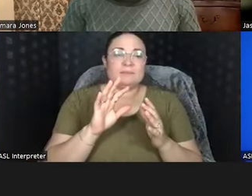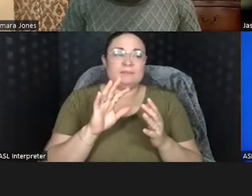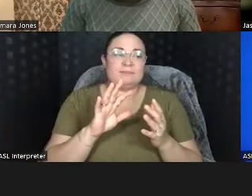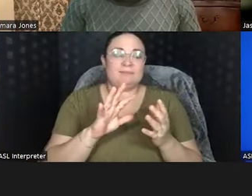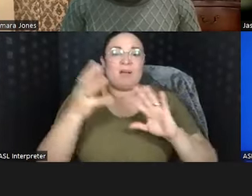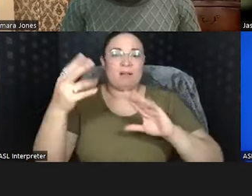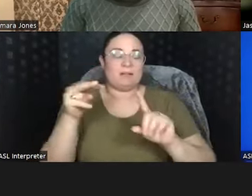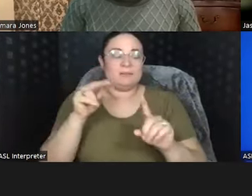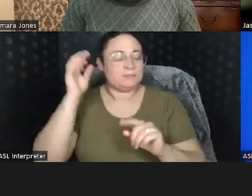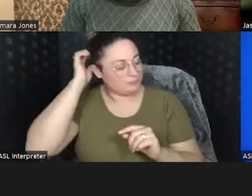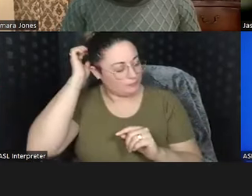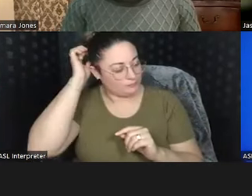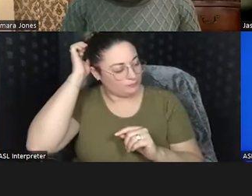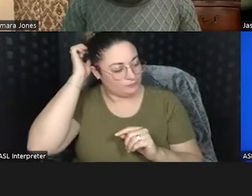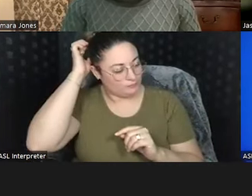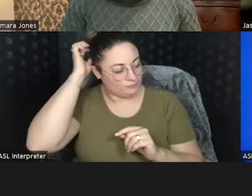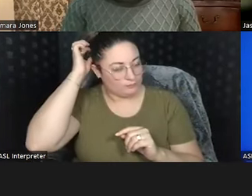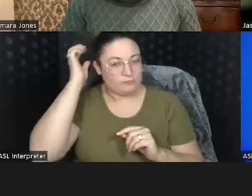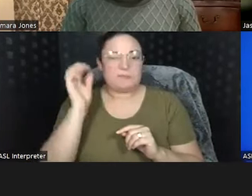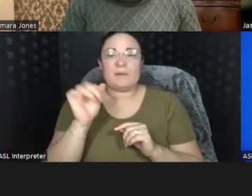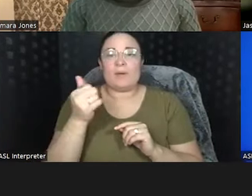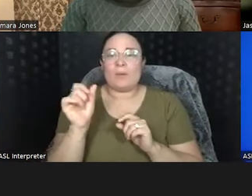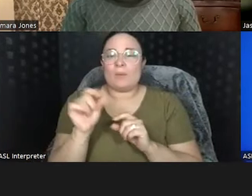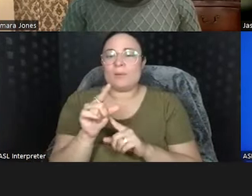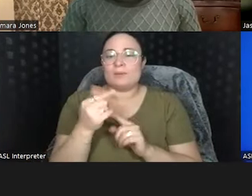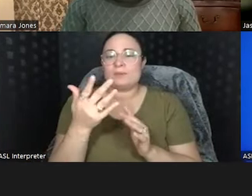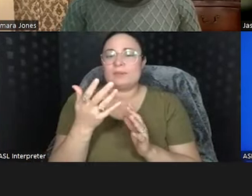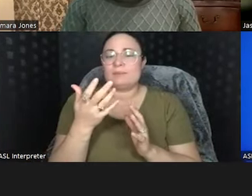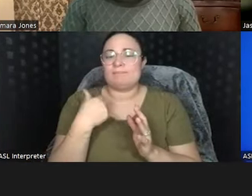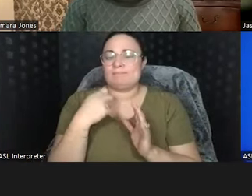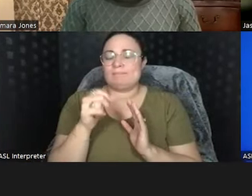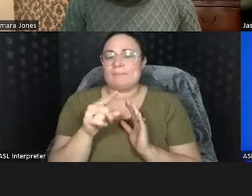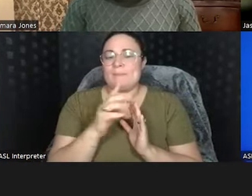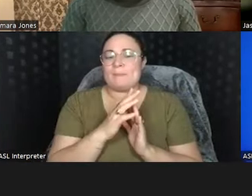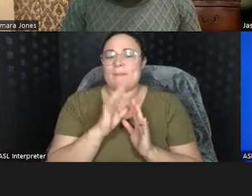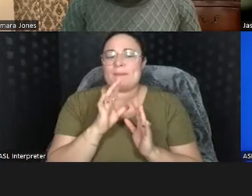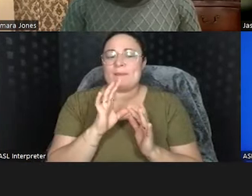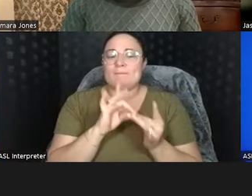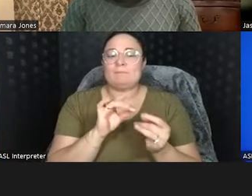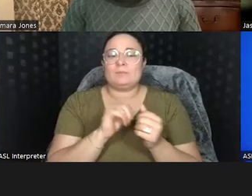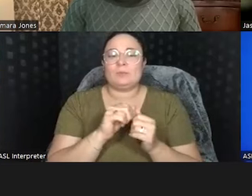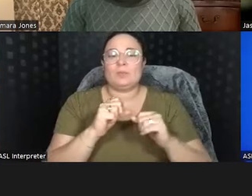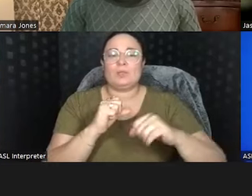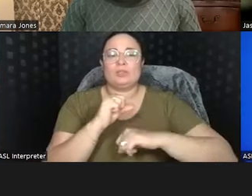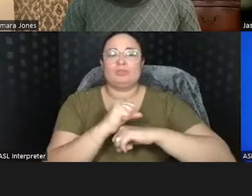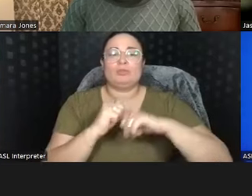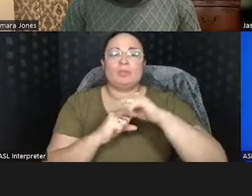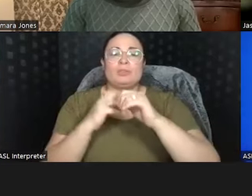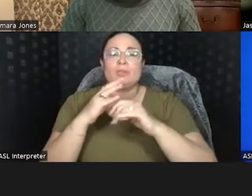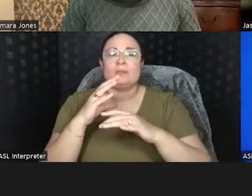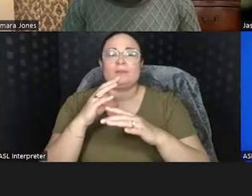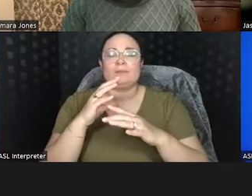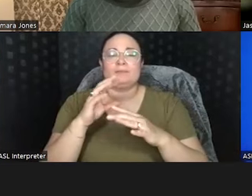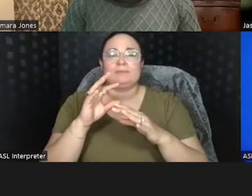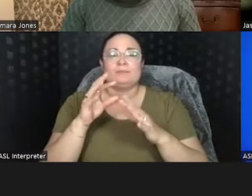question that I wanted to ask has to do with structural and institutional forms of violence. So as we've